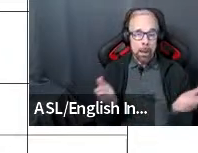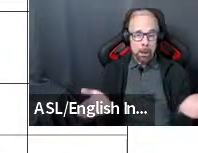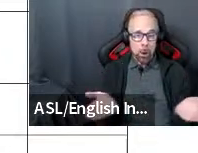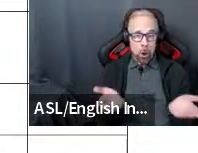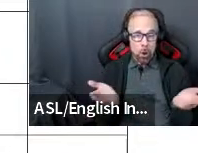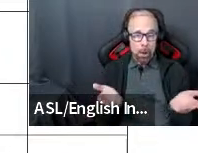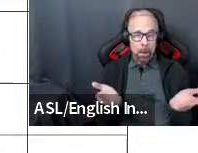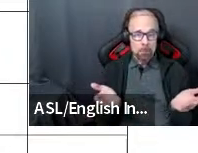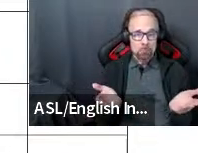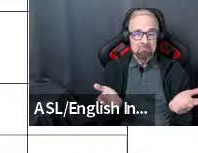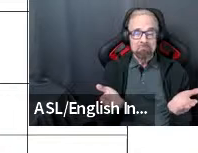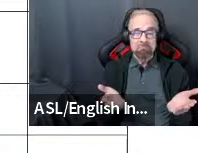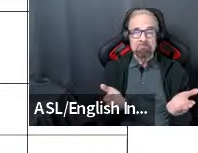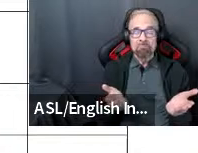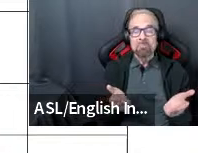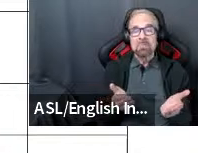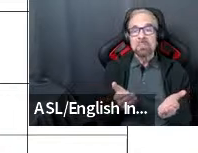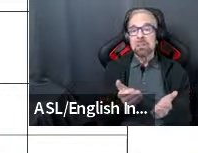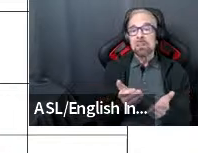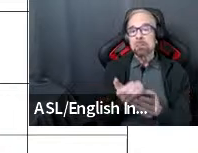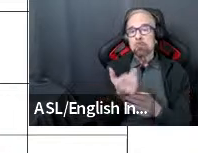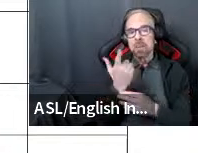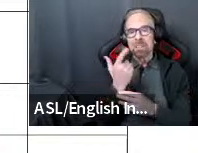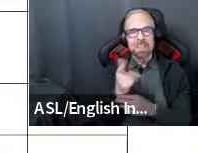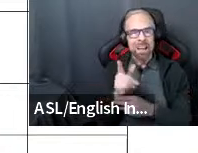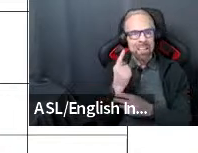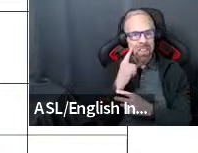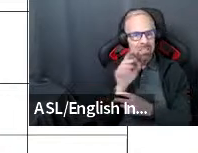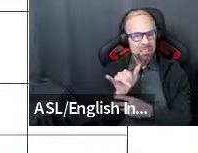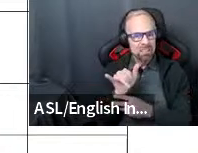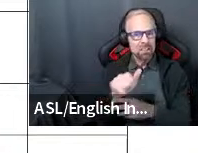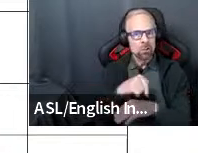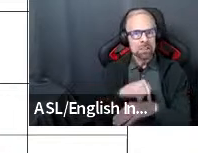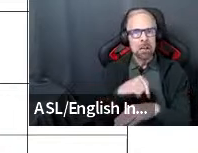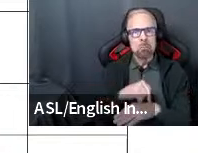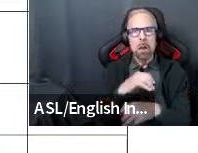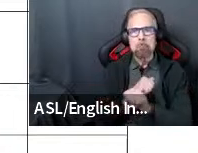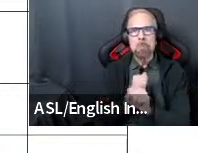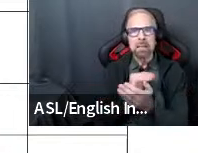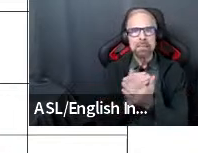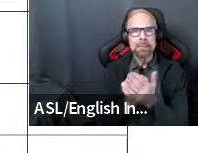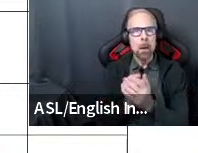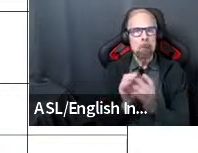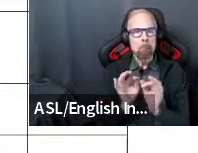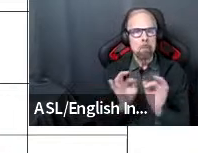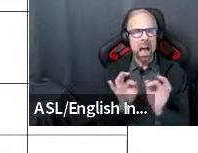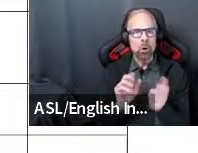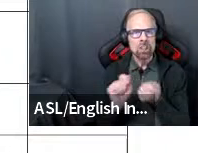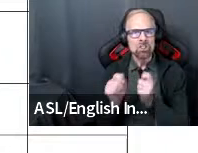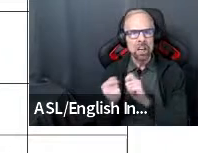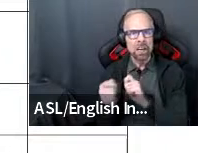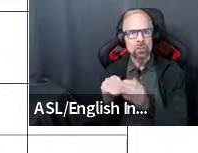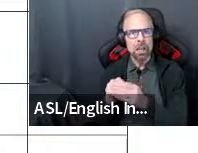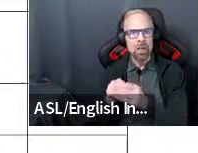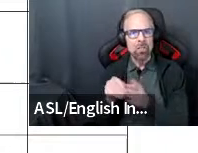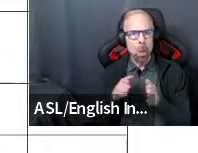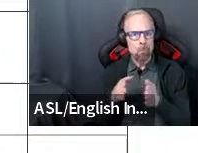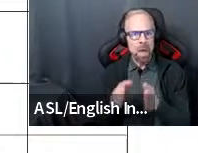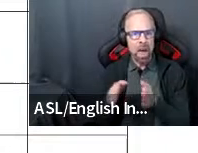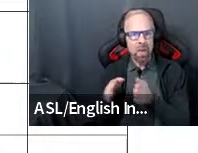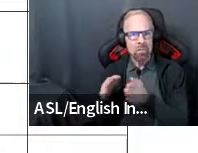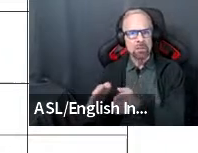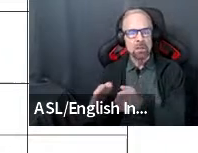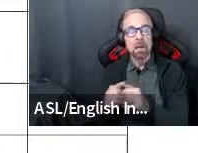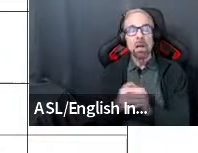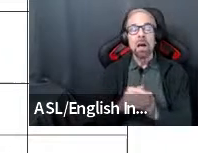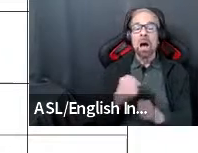there is probably still some time to make minor changes in those paths, I